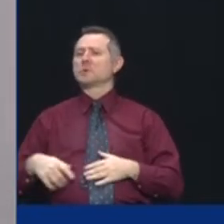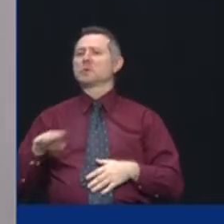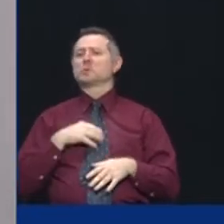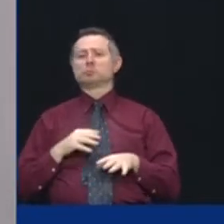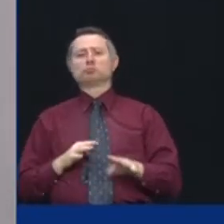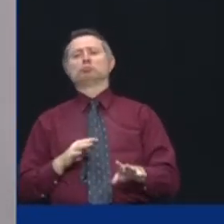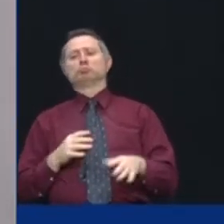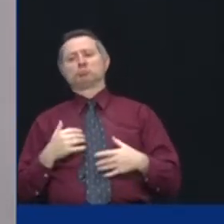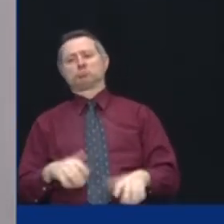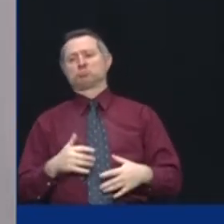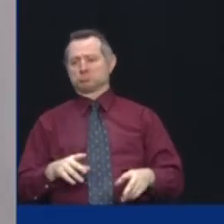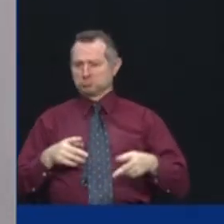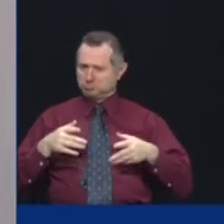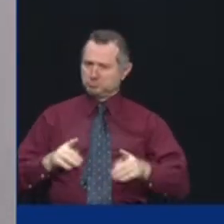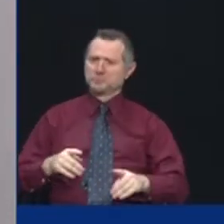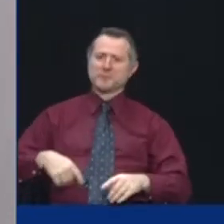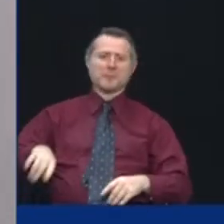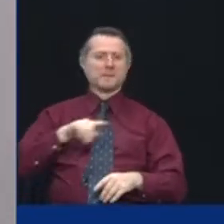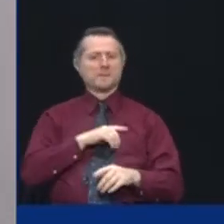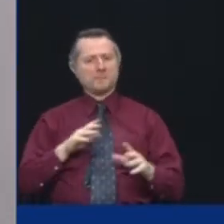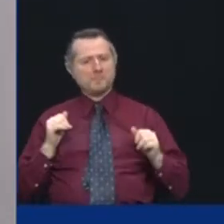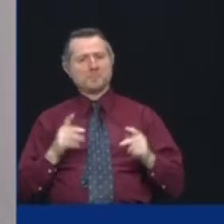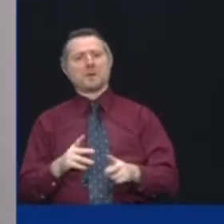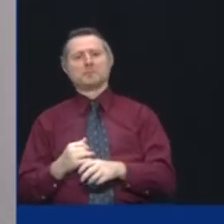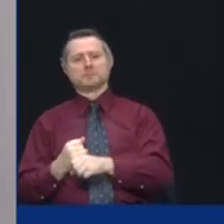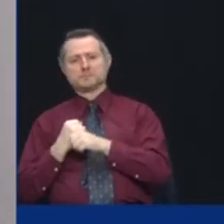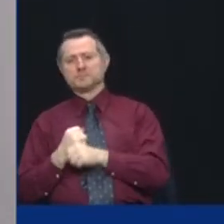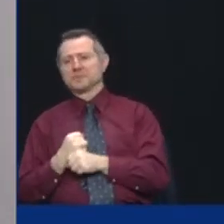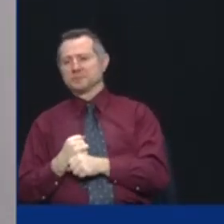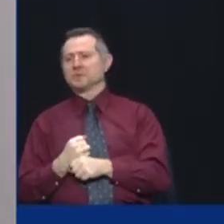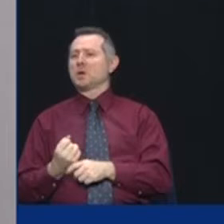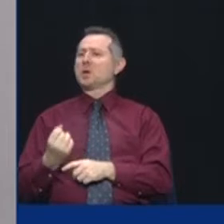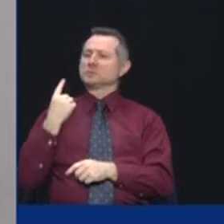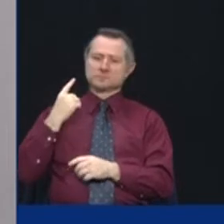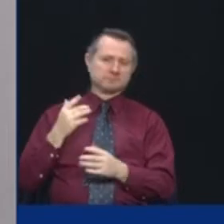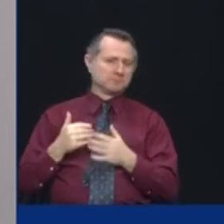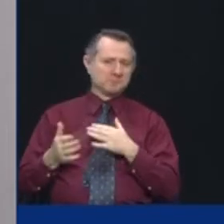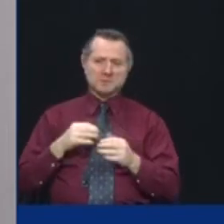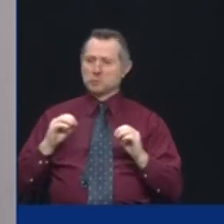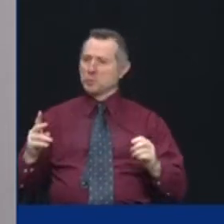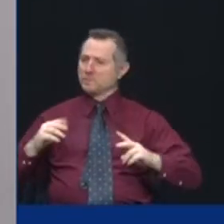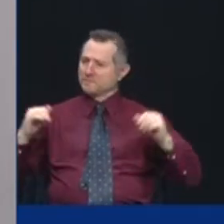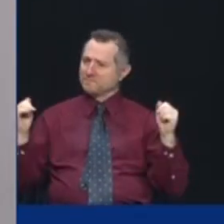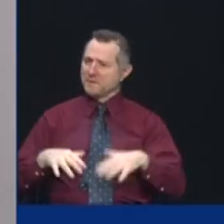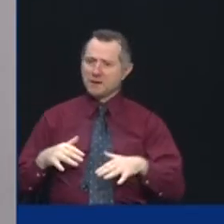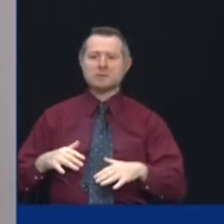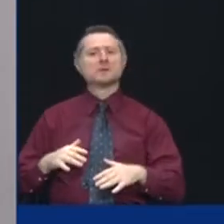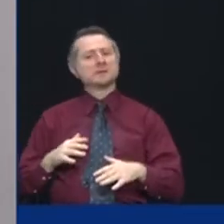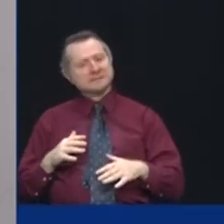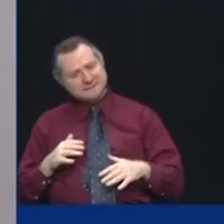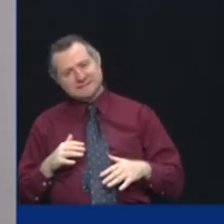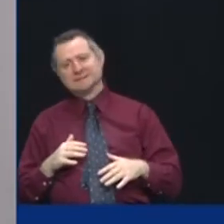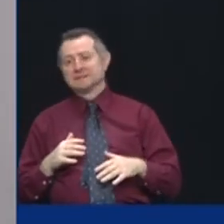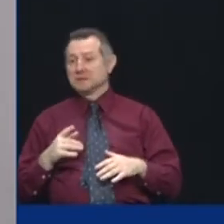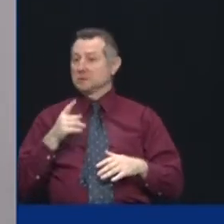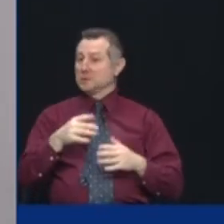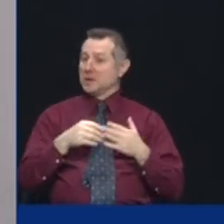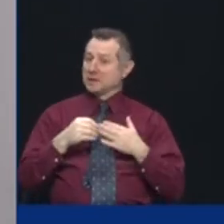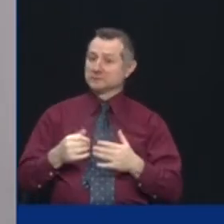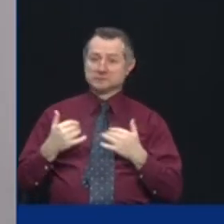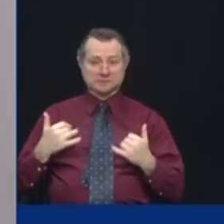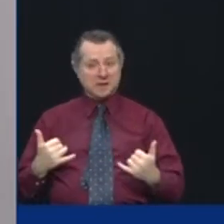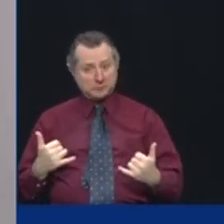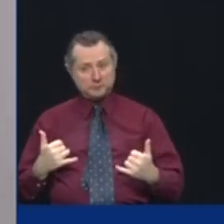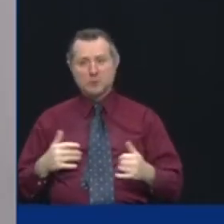play, even though we're no fans, and you've been a leader in opening up the facility, all the stadiums